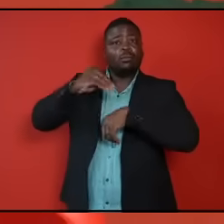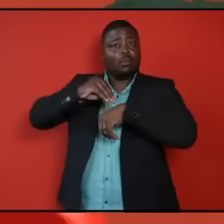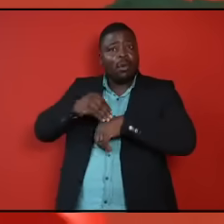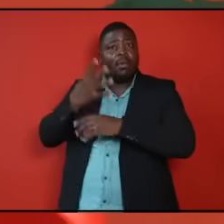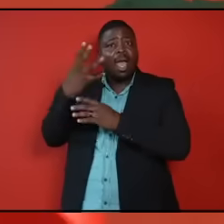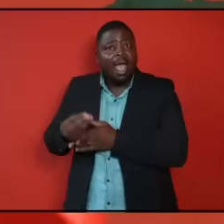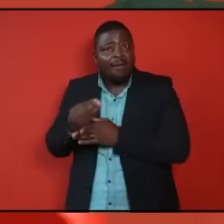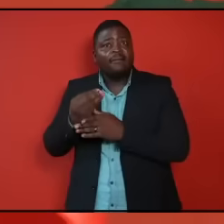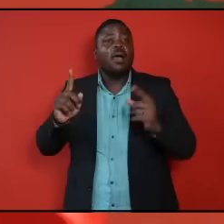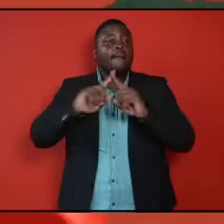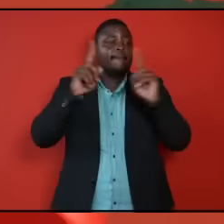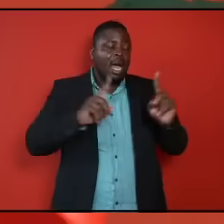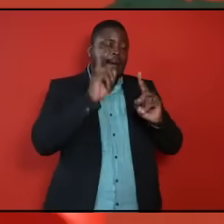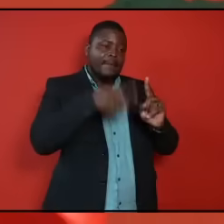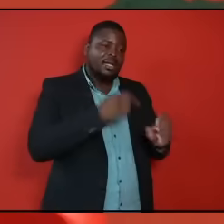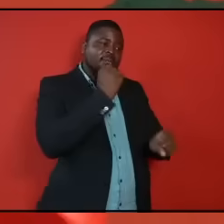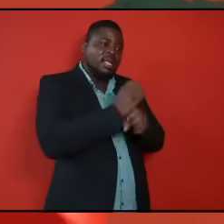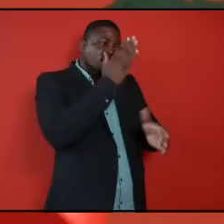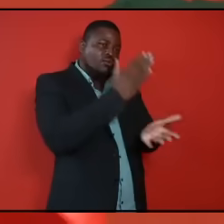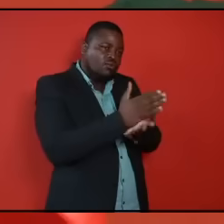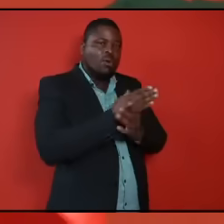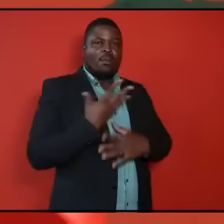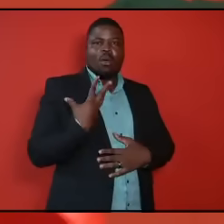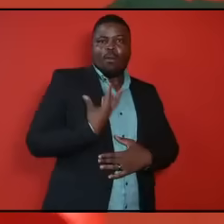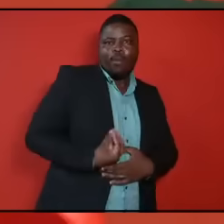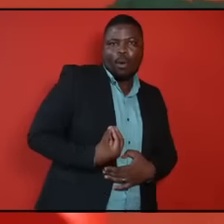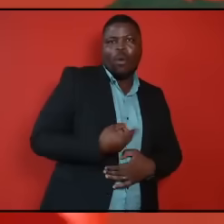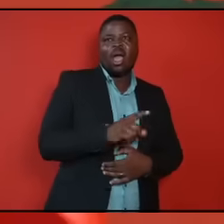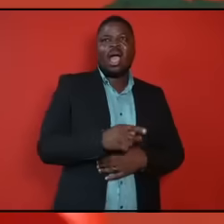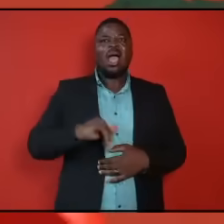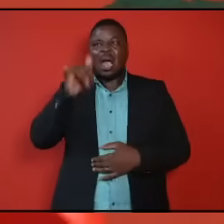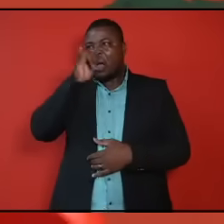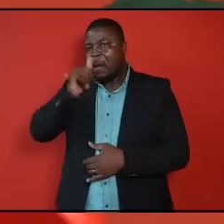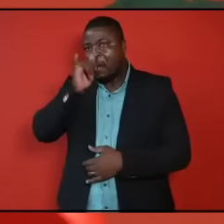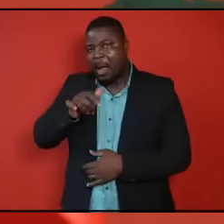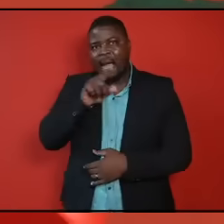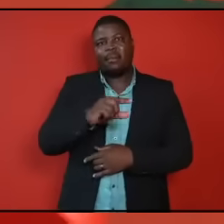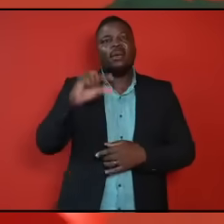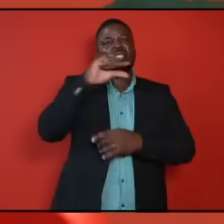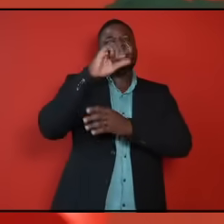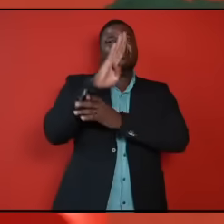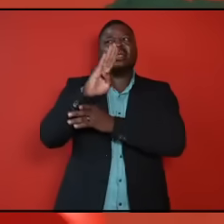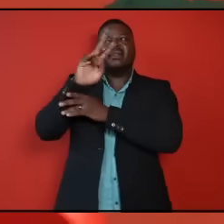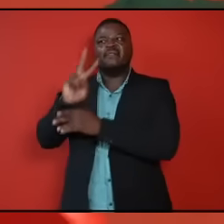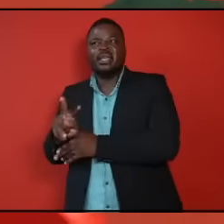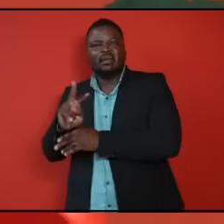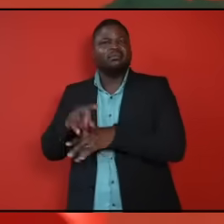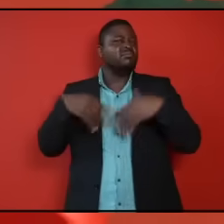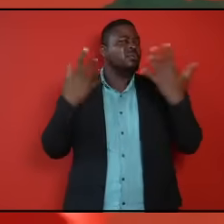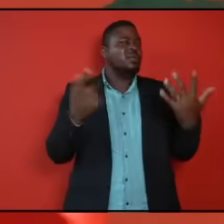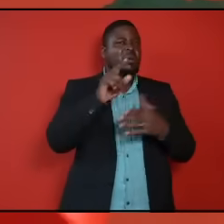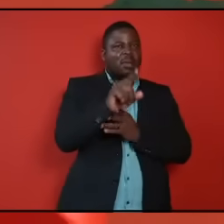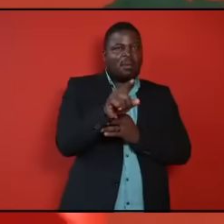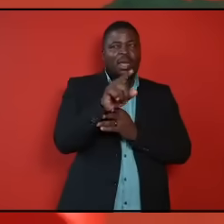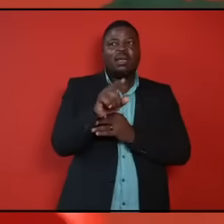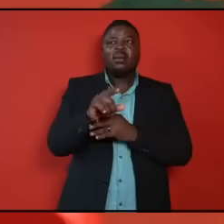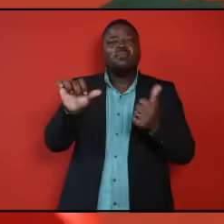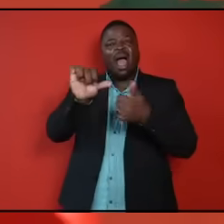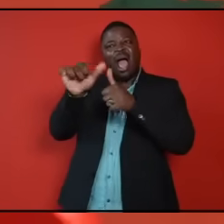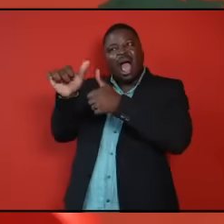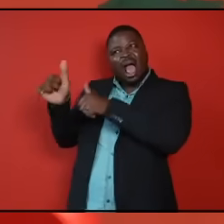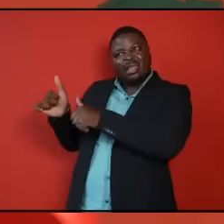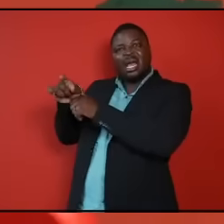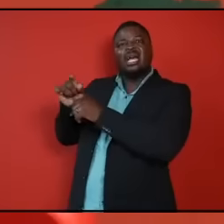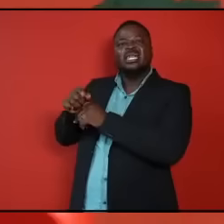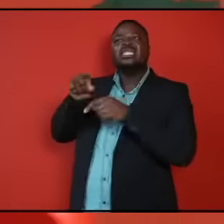Africans. Unemployment, hunger, crime, gender-based violence, and failing public service have become defining